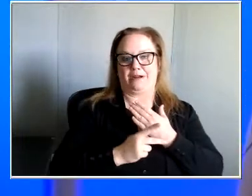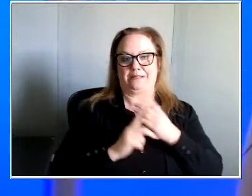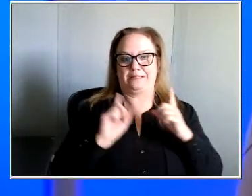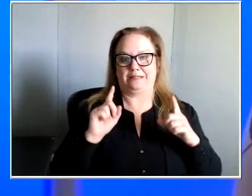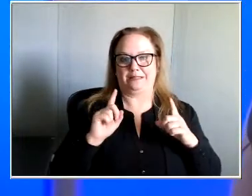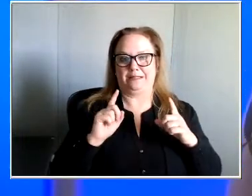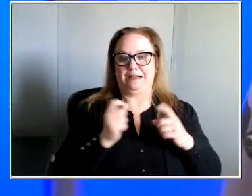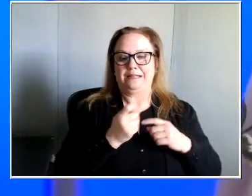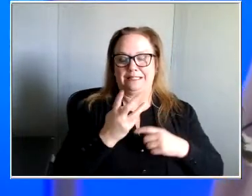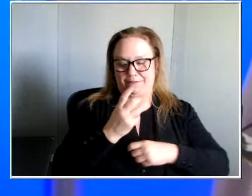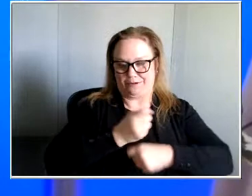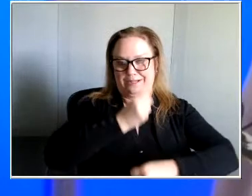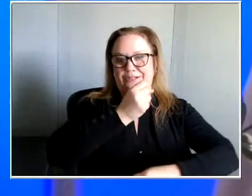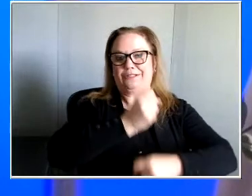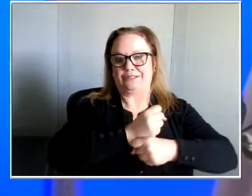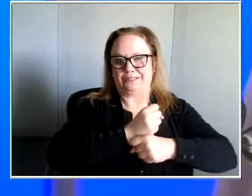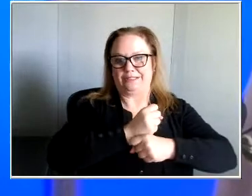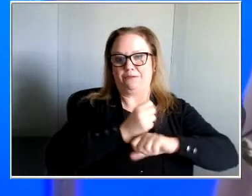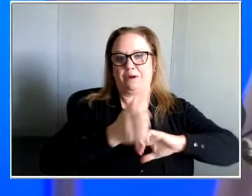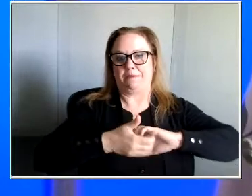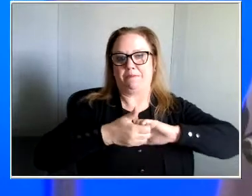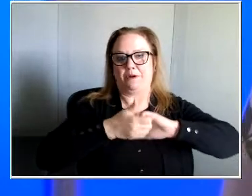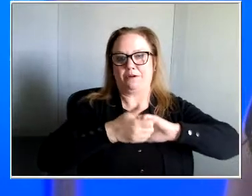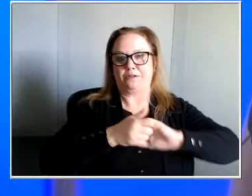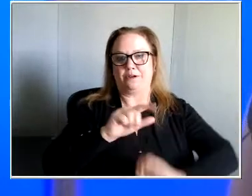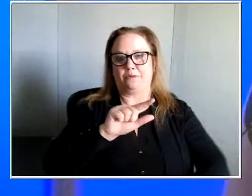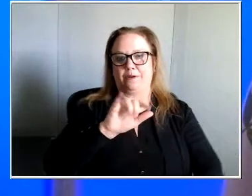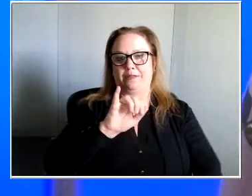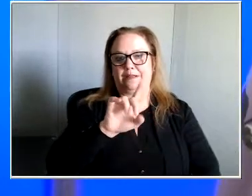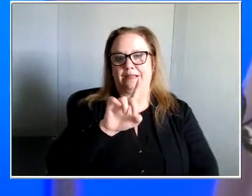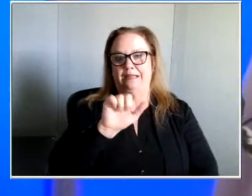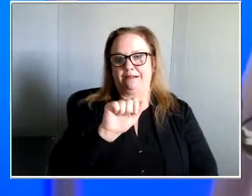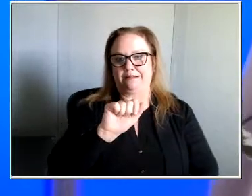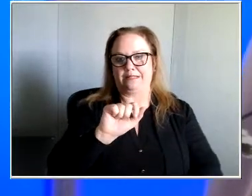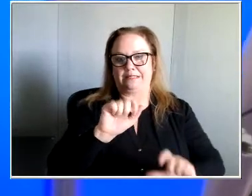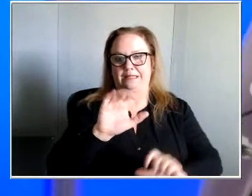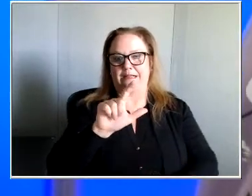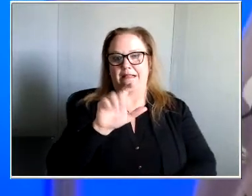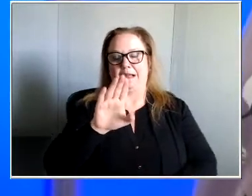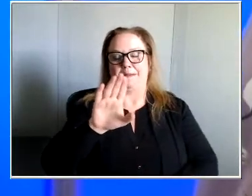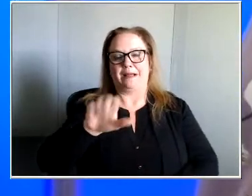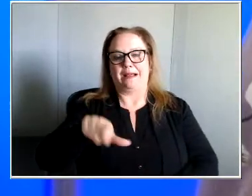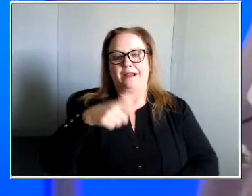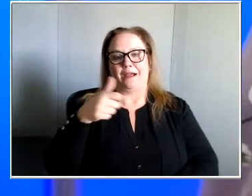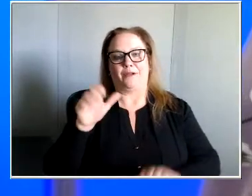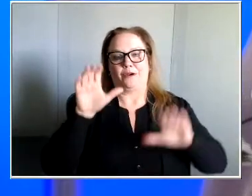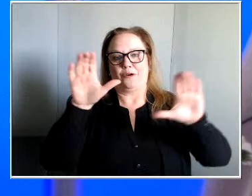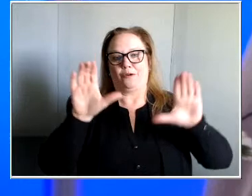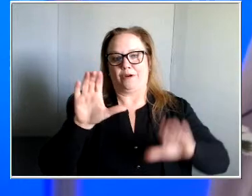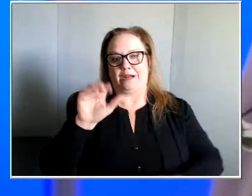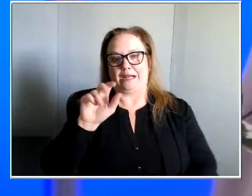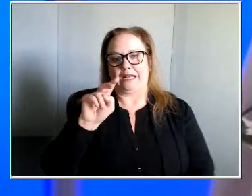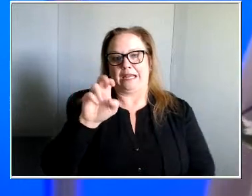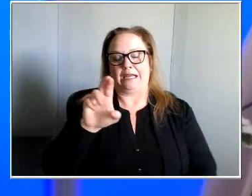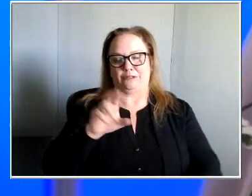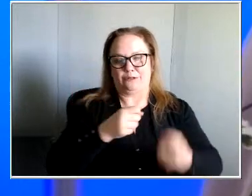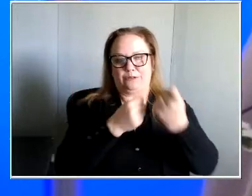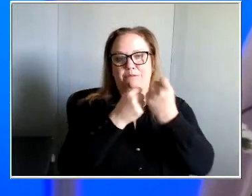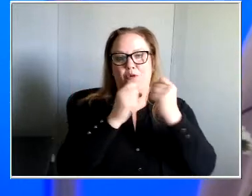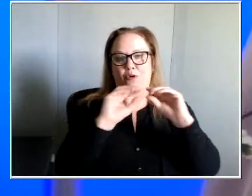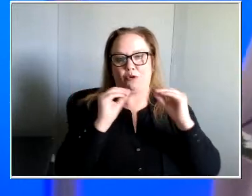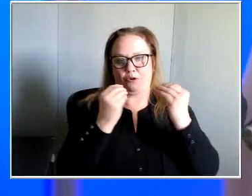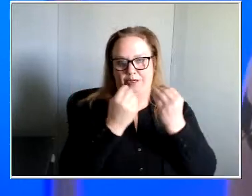few years, and we do that in partnership with Gilda's Club, another great cancer support organization in town. So quarterly